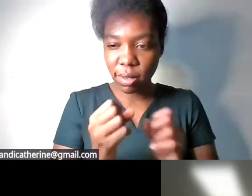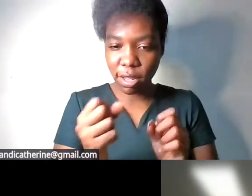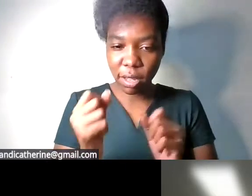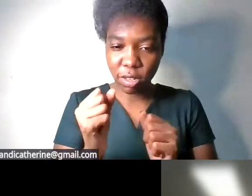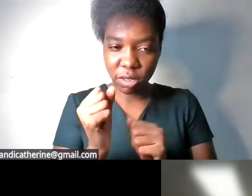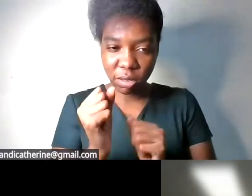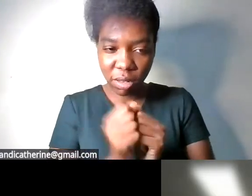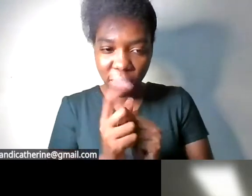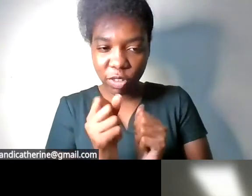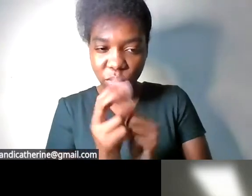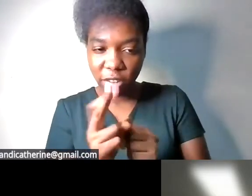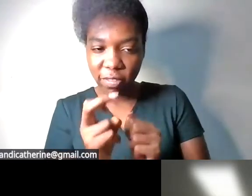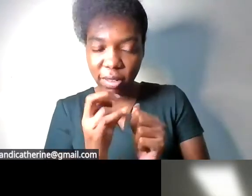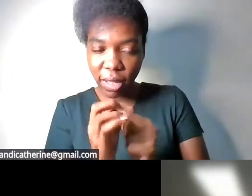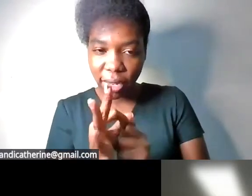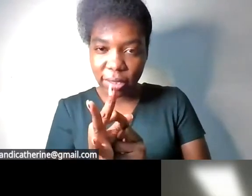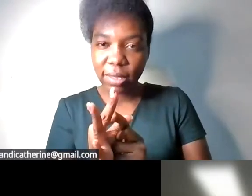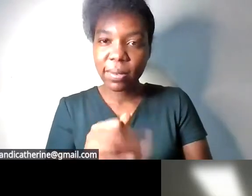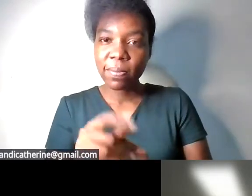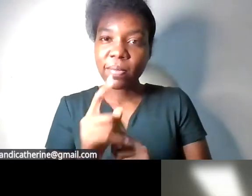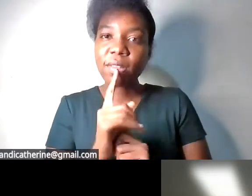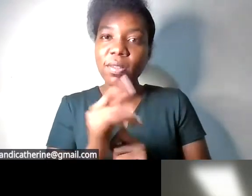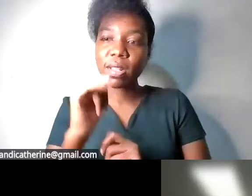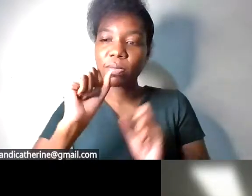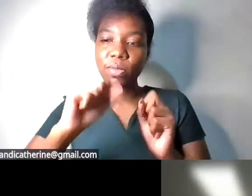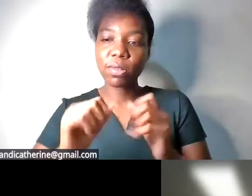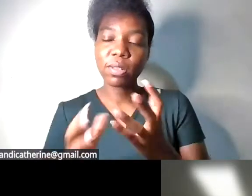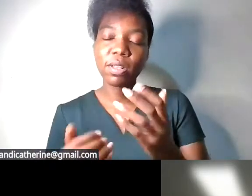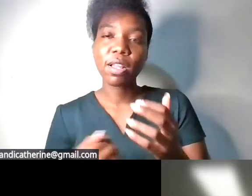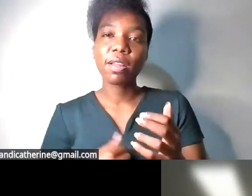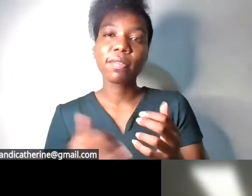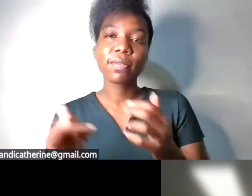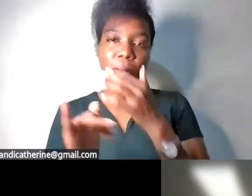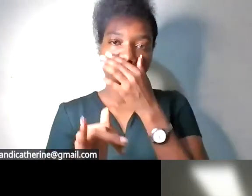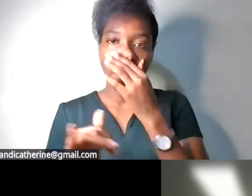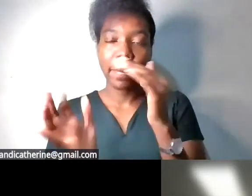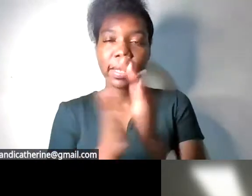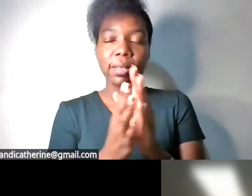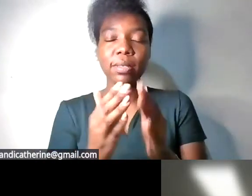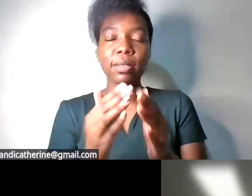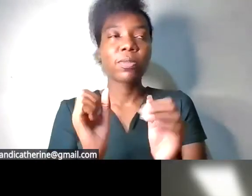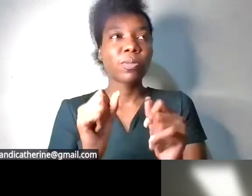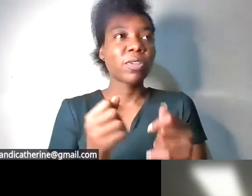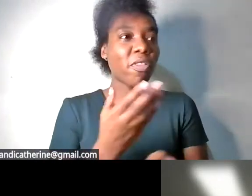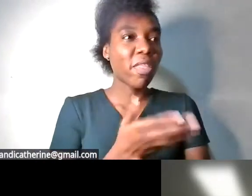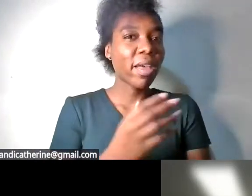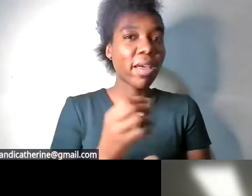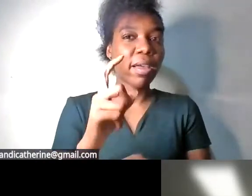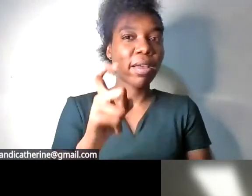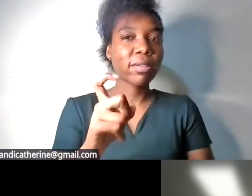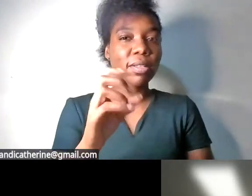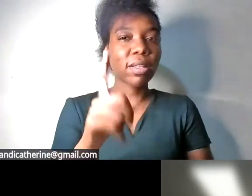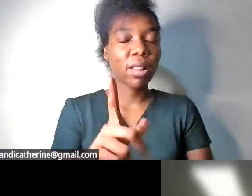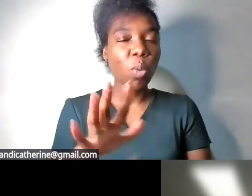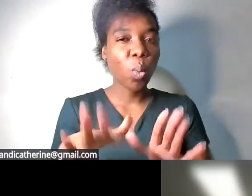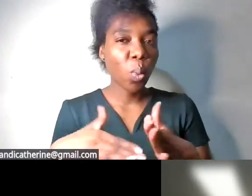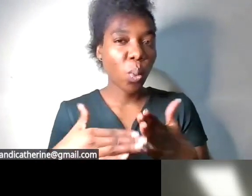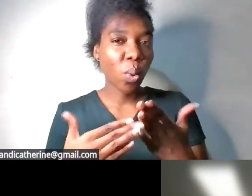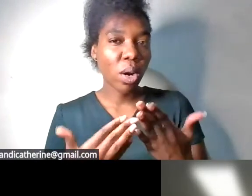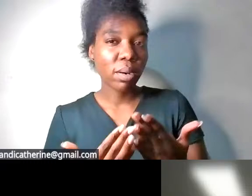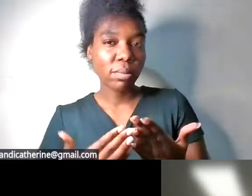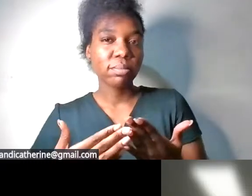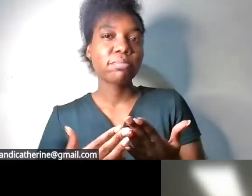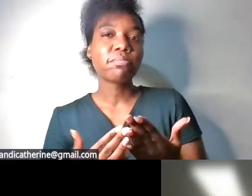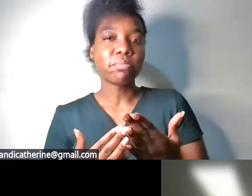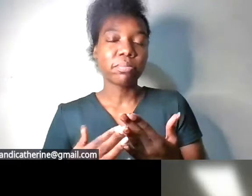you're in an international school, which uses the British system, which is either Pearson Edexcel or Cambridge, one of the